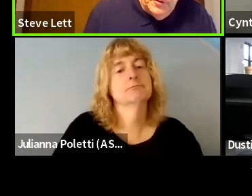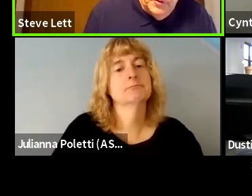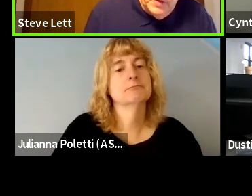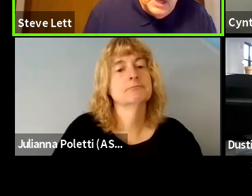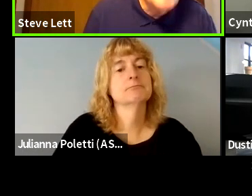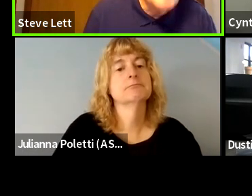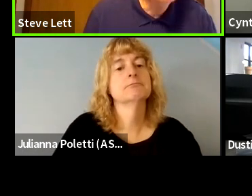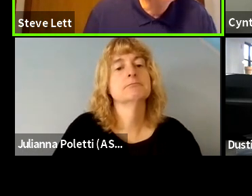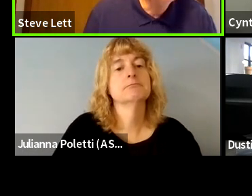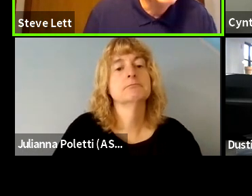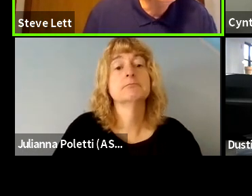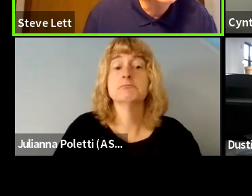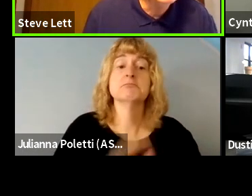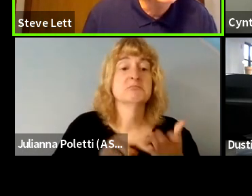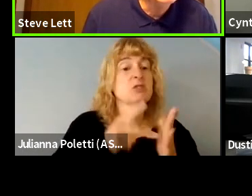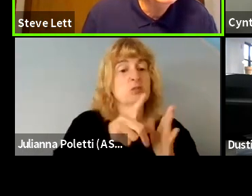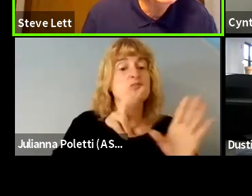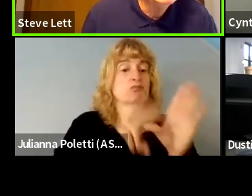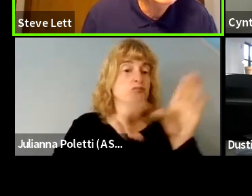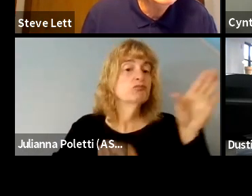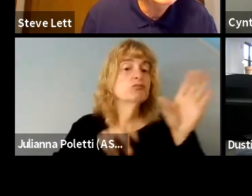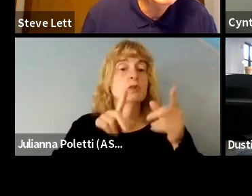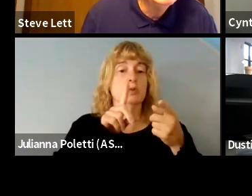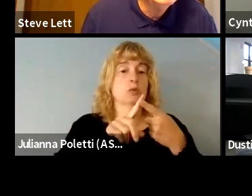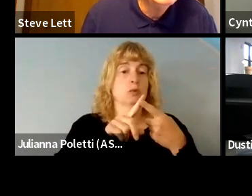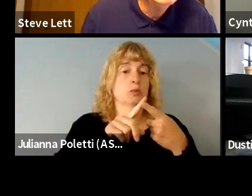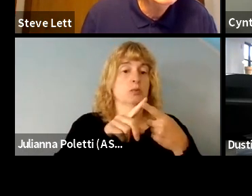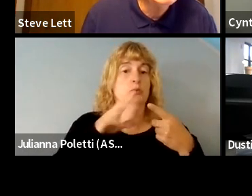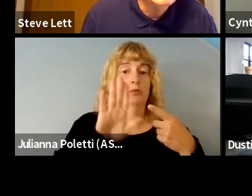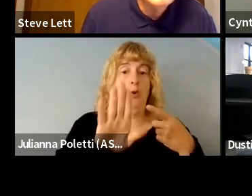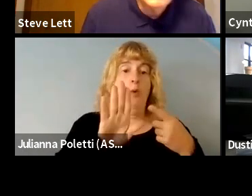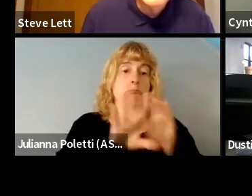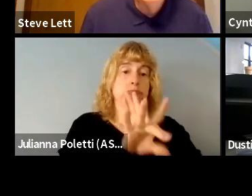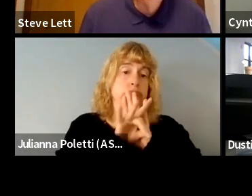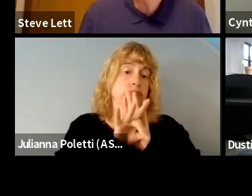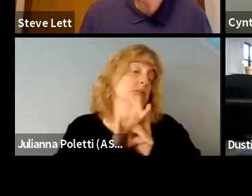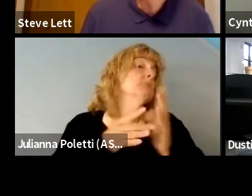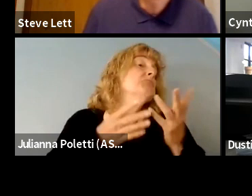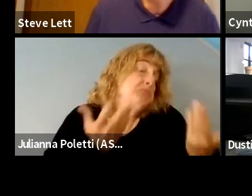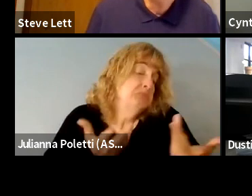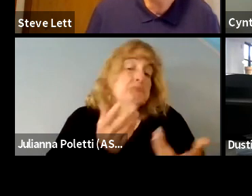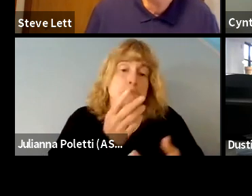So you're declining to be nominated. That's correct. All right.